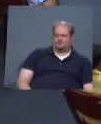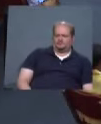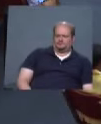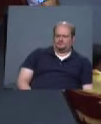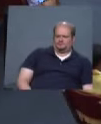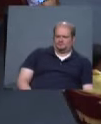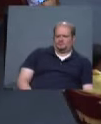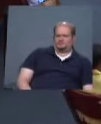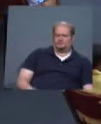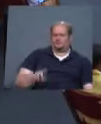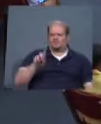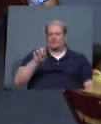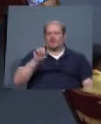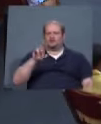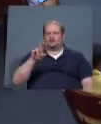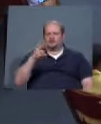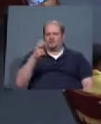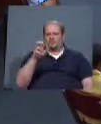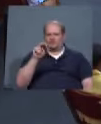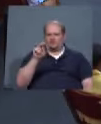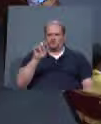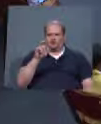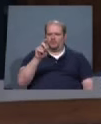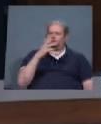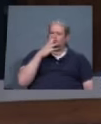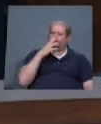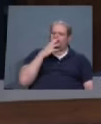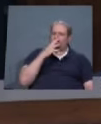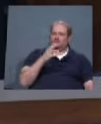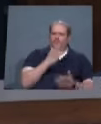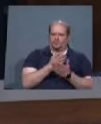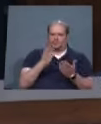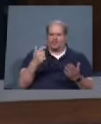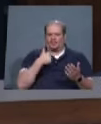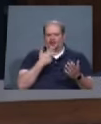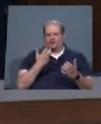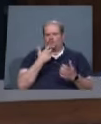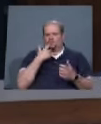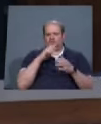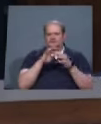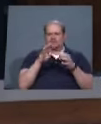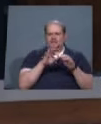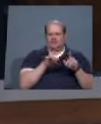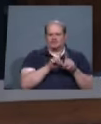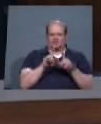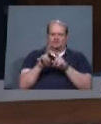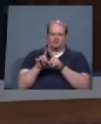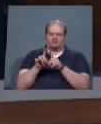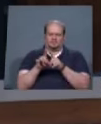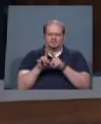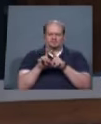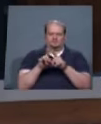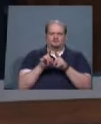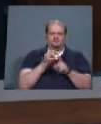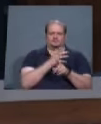Can I respond? Director Hendricks. Thank you. The thing that I want to say also is that